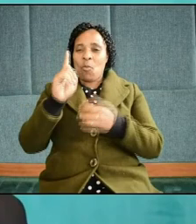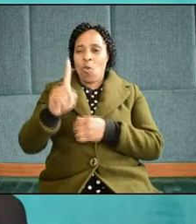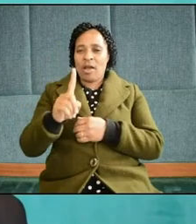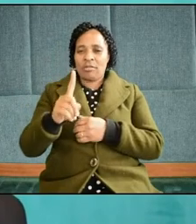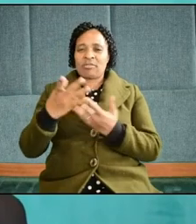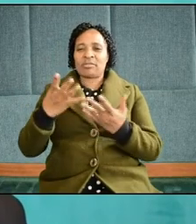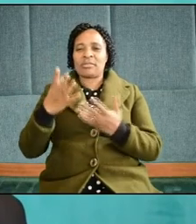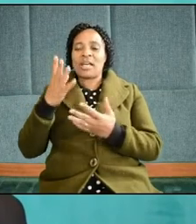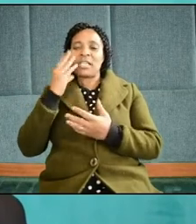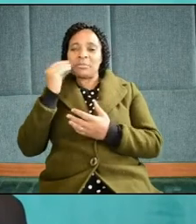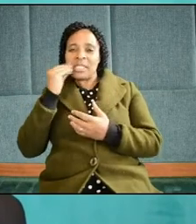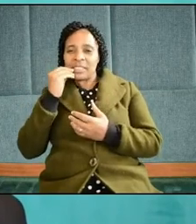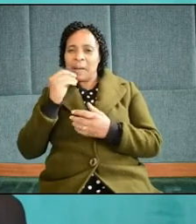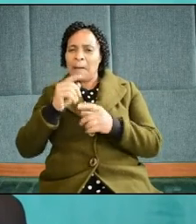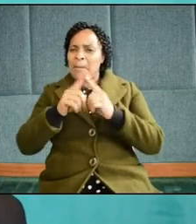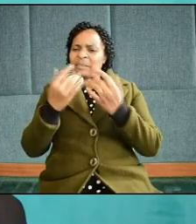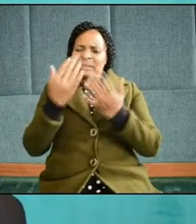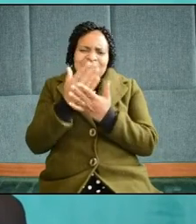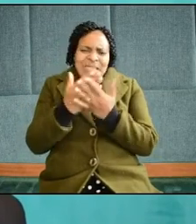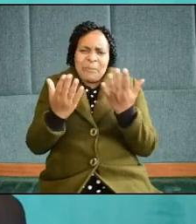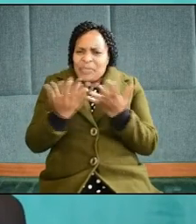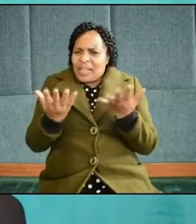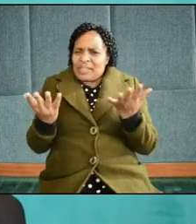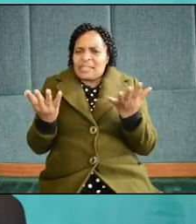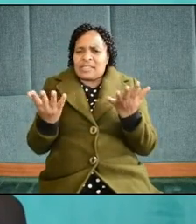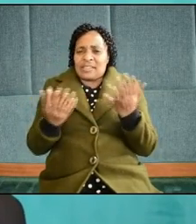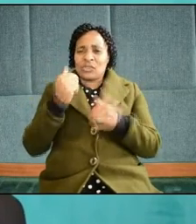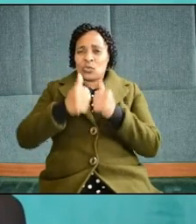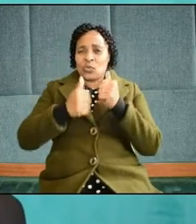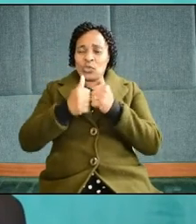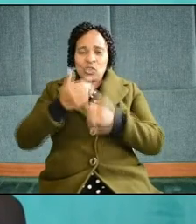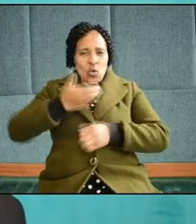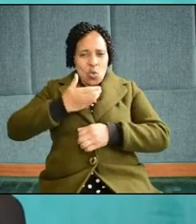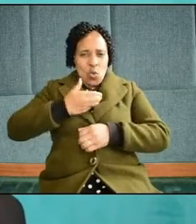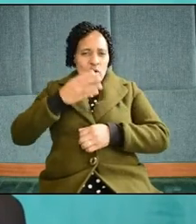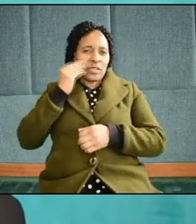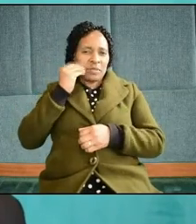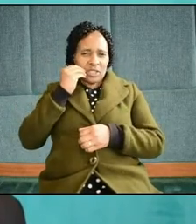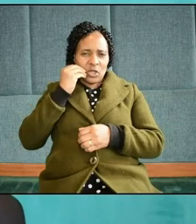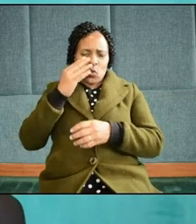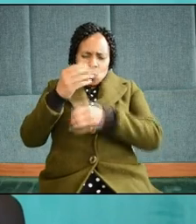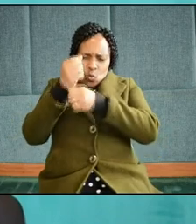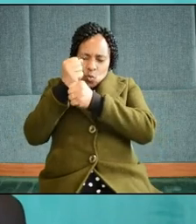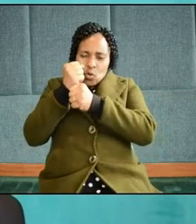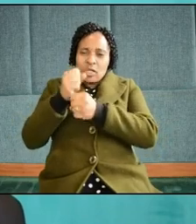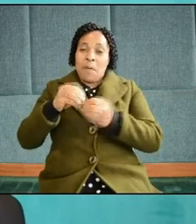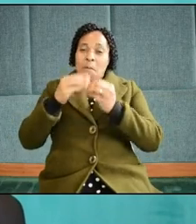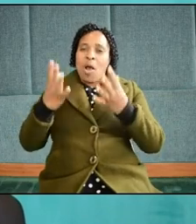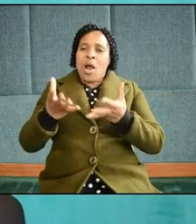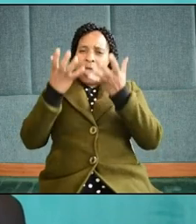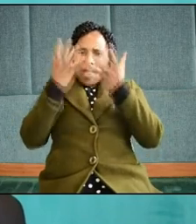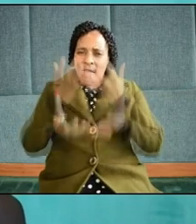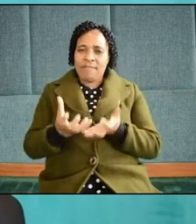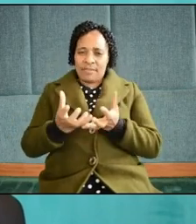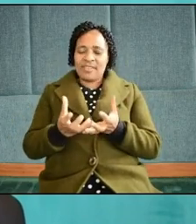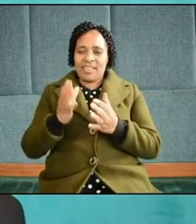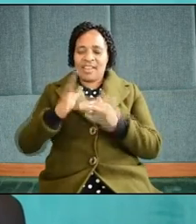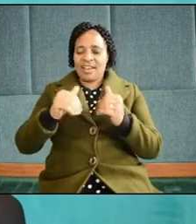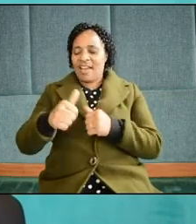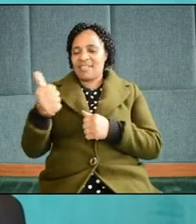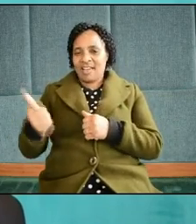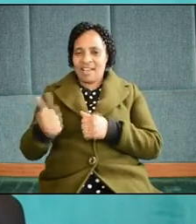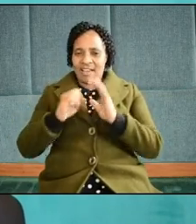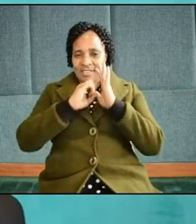experiences. However, there are certain things that your own experience holds more weight than someone else's experience. Mm-hmm. Let me give